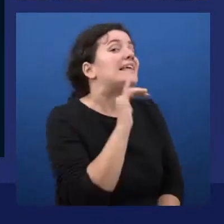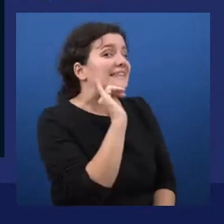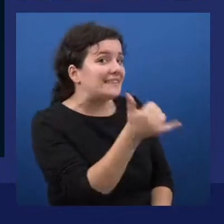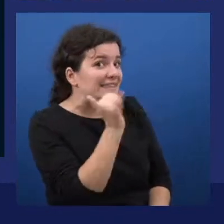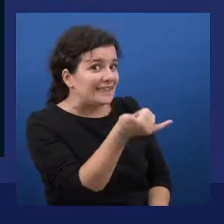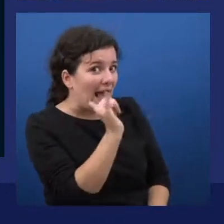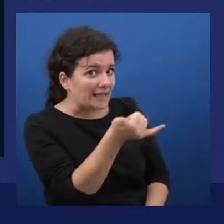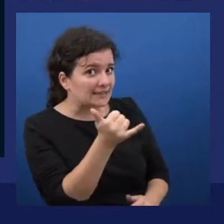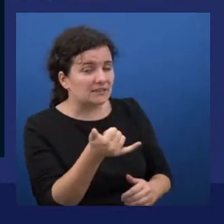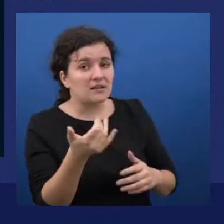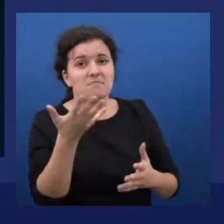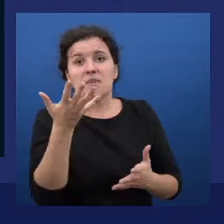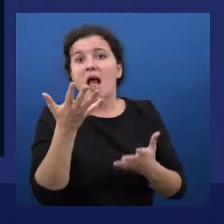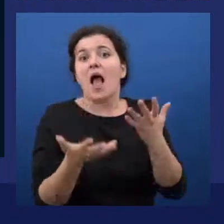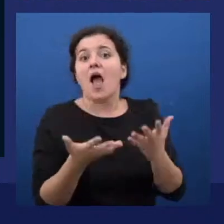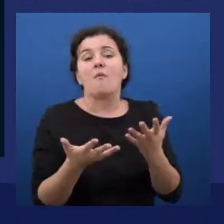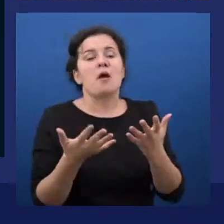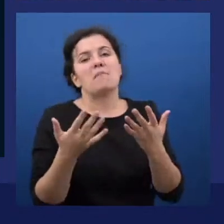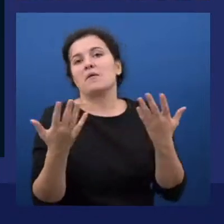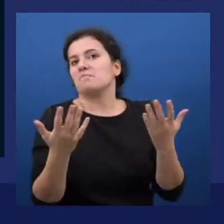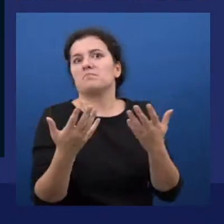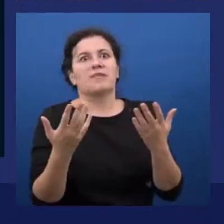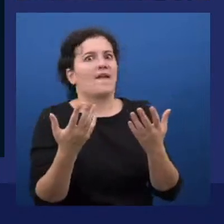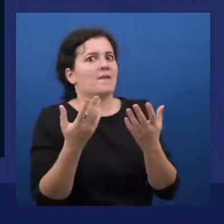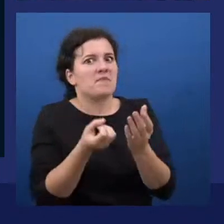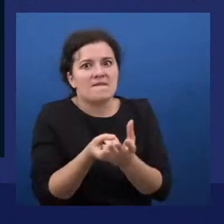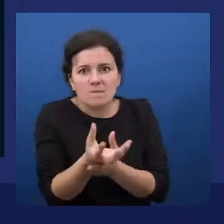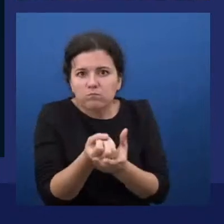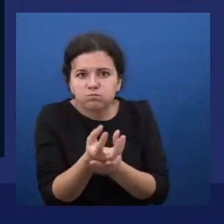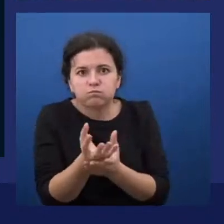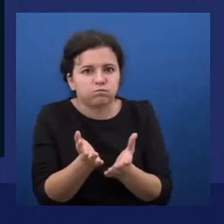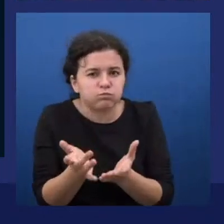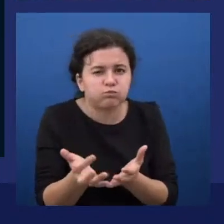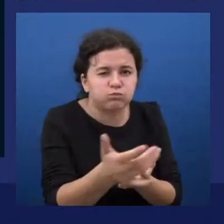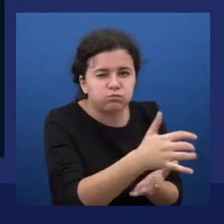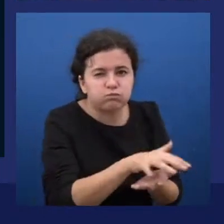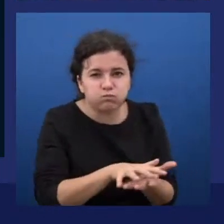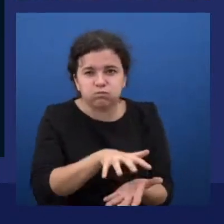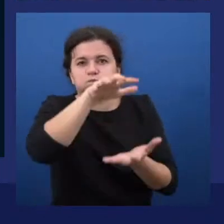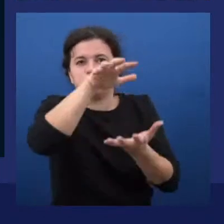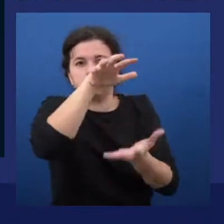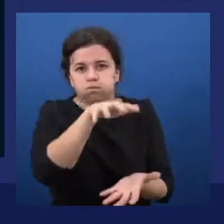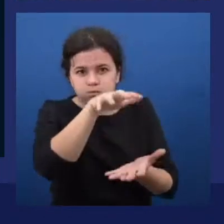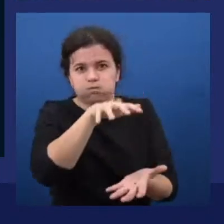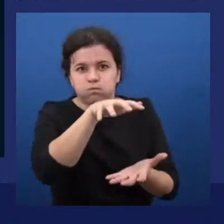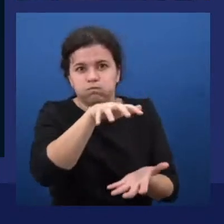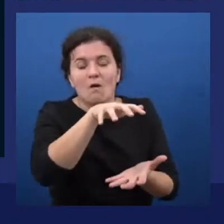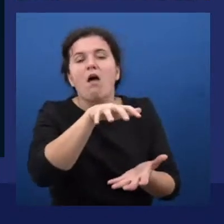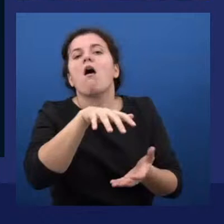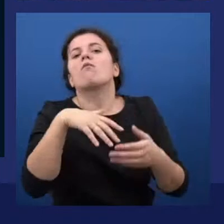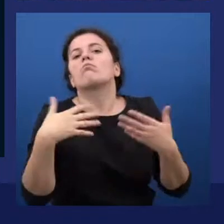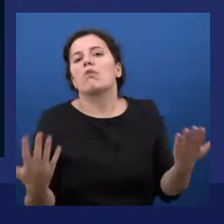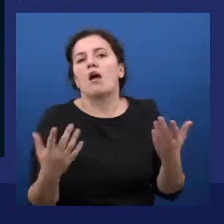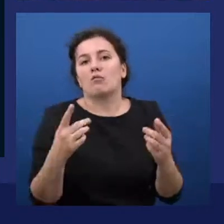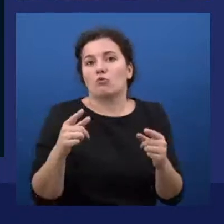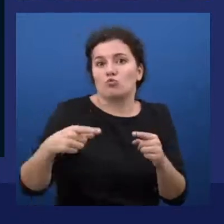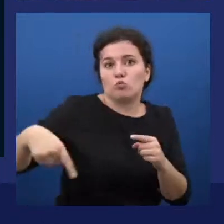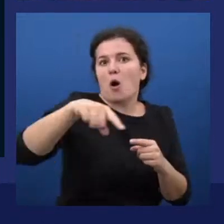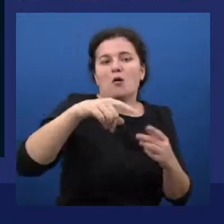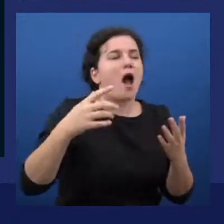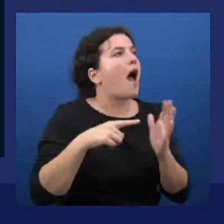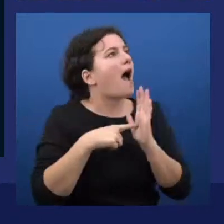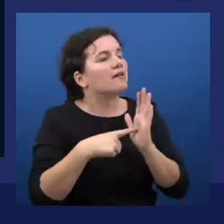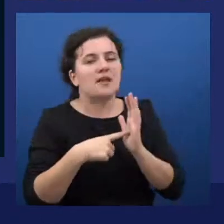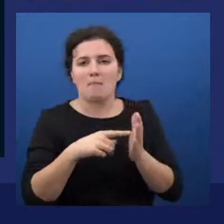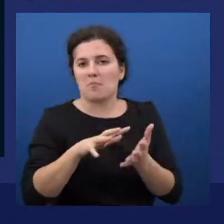have real-time data, and you are kind of do that batching process where you combine data for a certain amount of